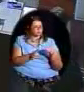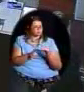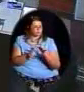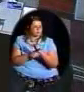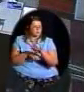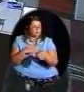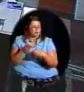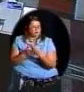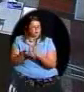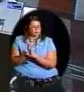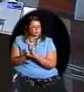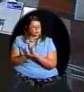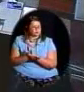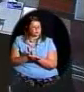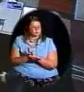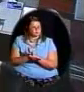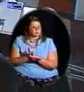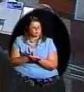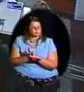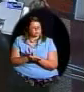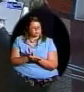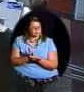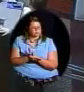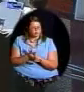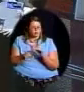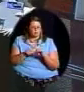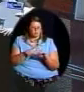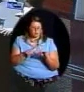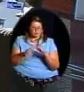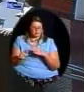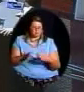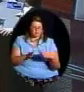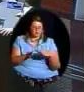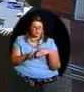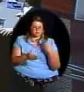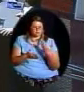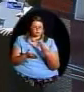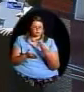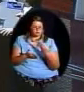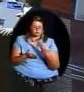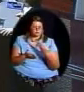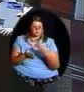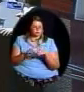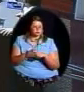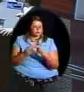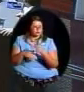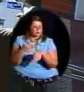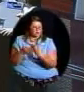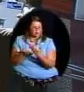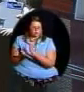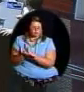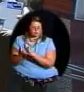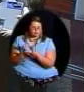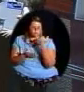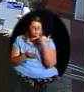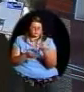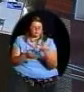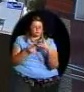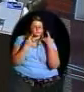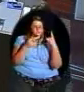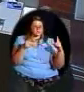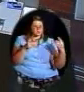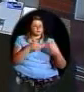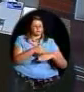But the intent then is to take it to all of the schools, assuming that we have a successful Yes, sir. introduction.